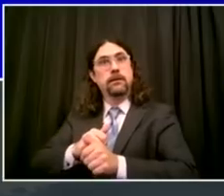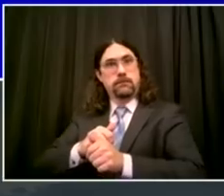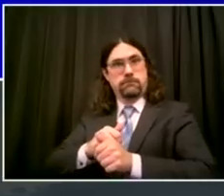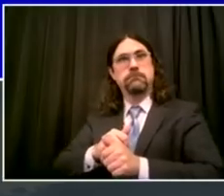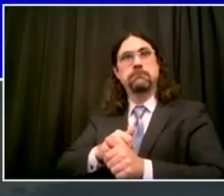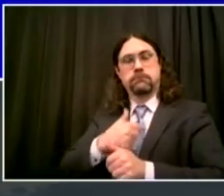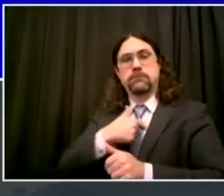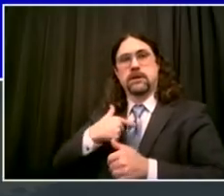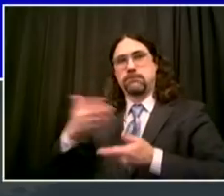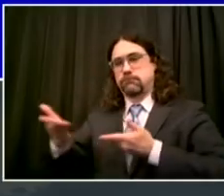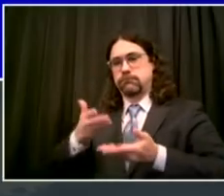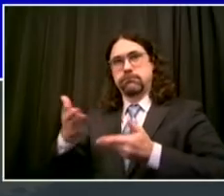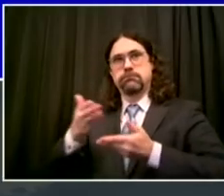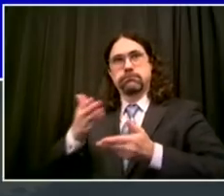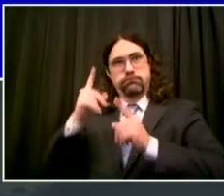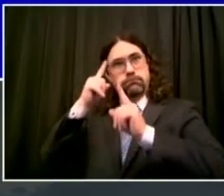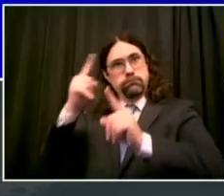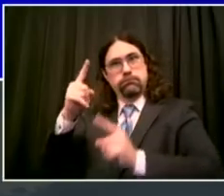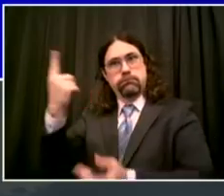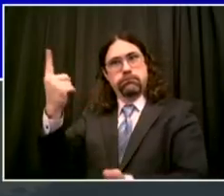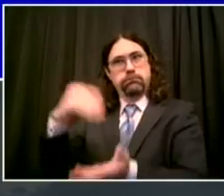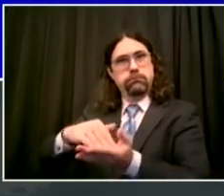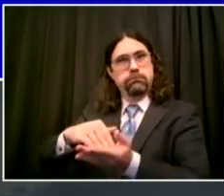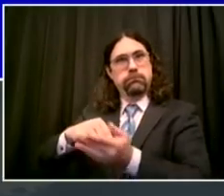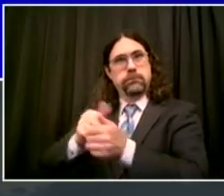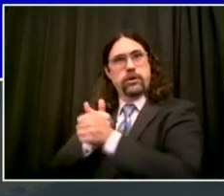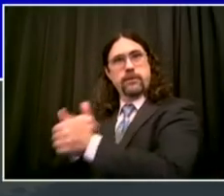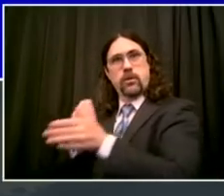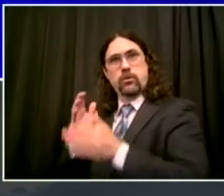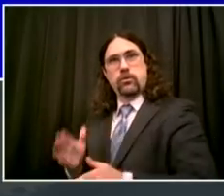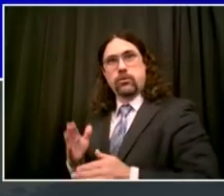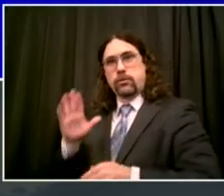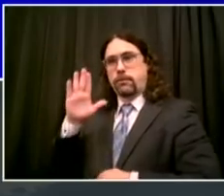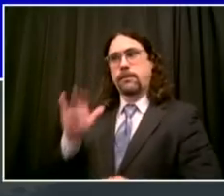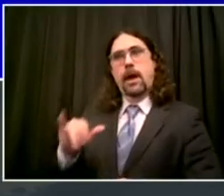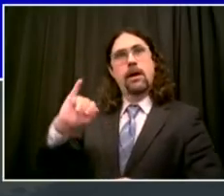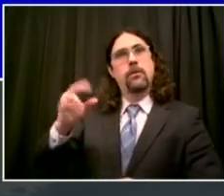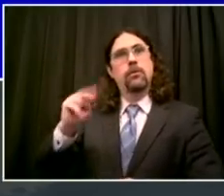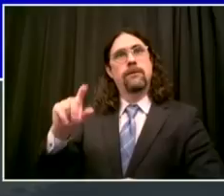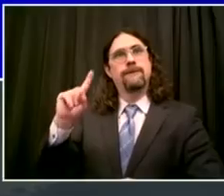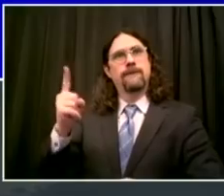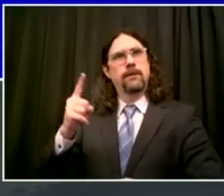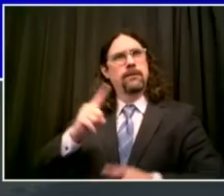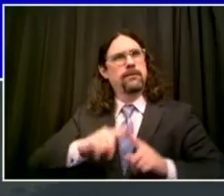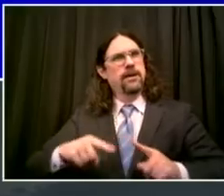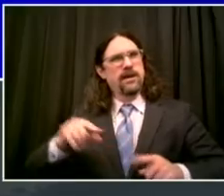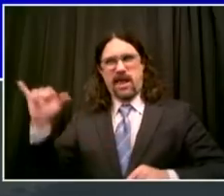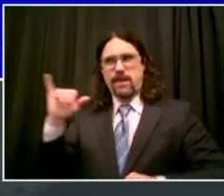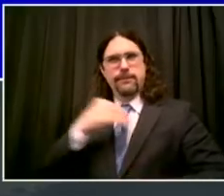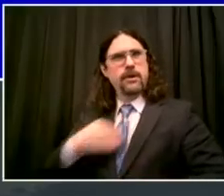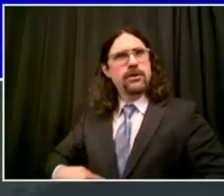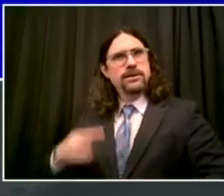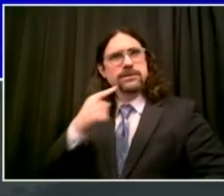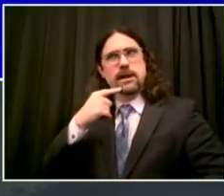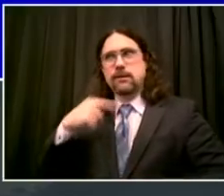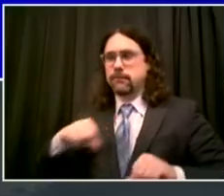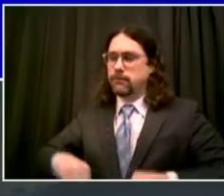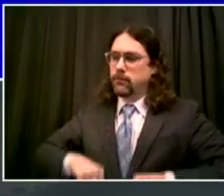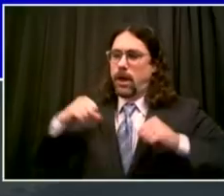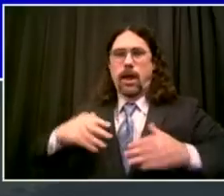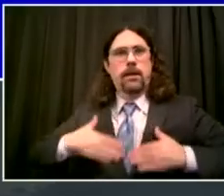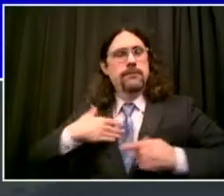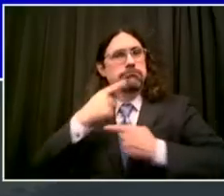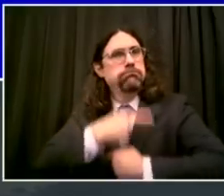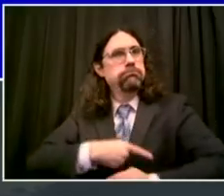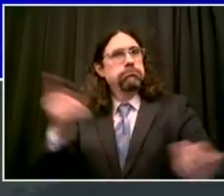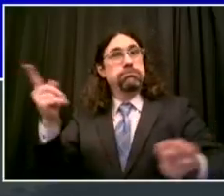tell you that, as the mayor said, we already have 1,700 on our team that will be starting by June 1. Now, the Test and